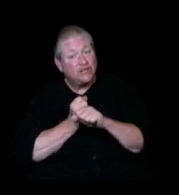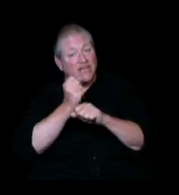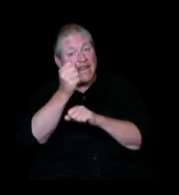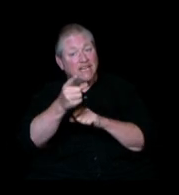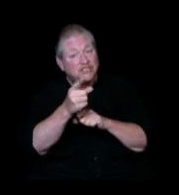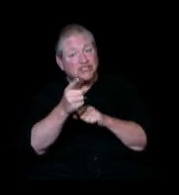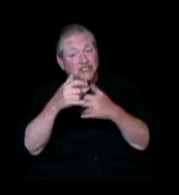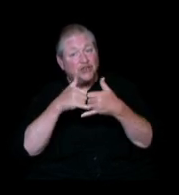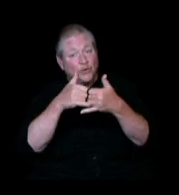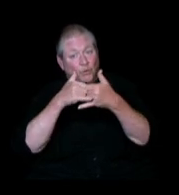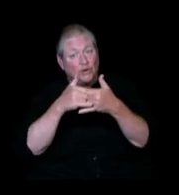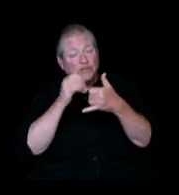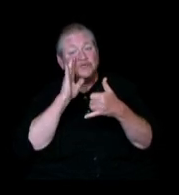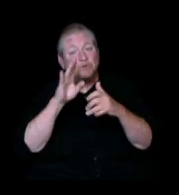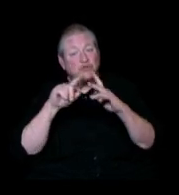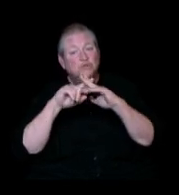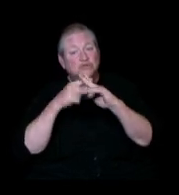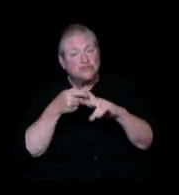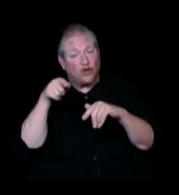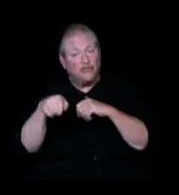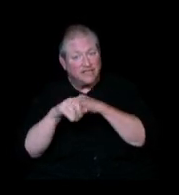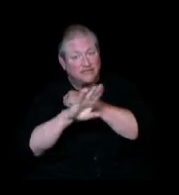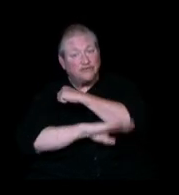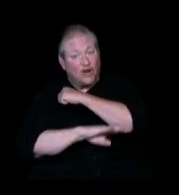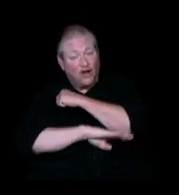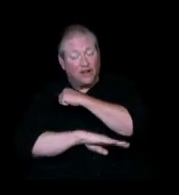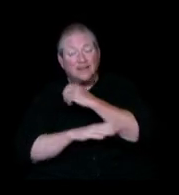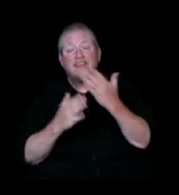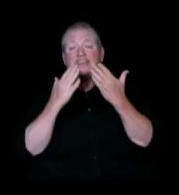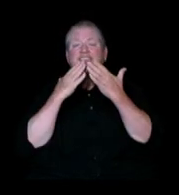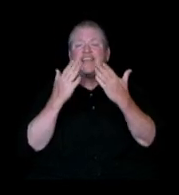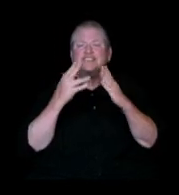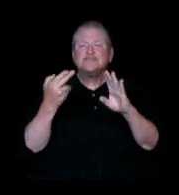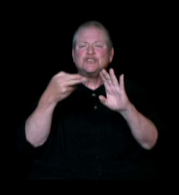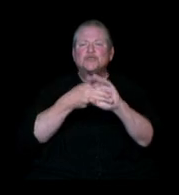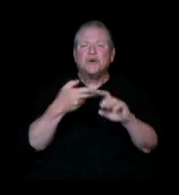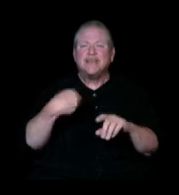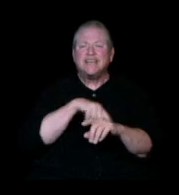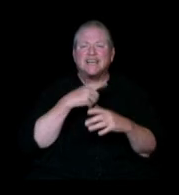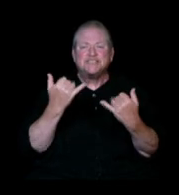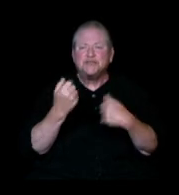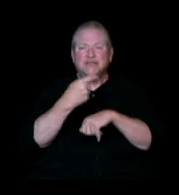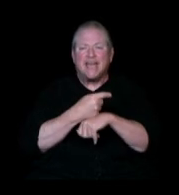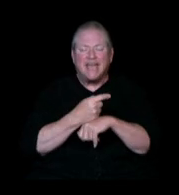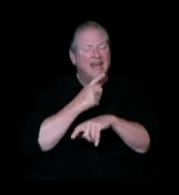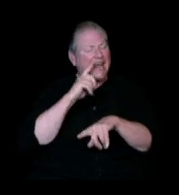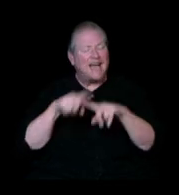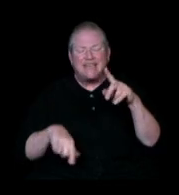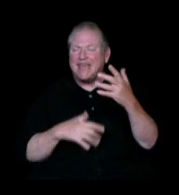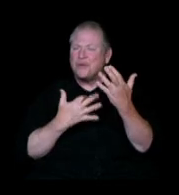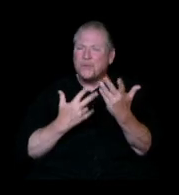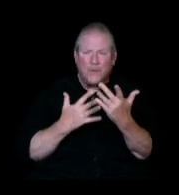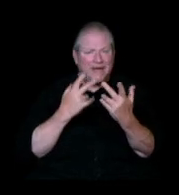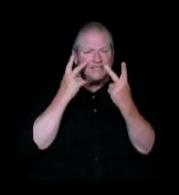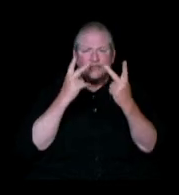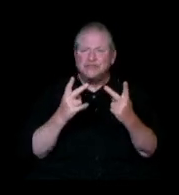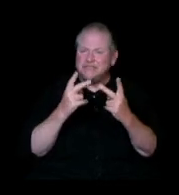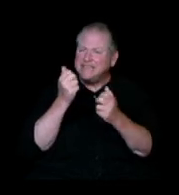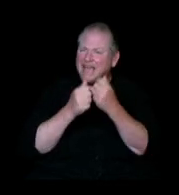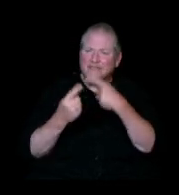to open up this coming fall. Thanks for joining us today, and I can't wait to see everyone as we start